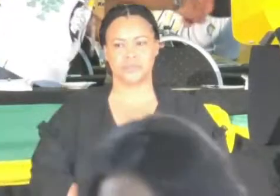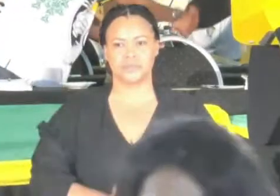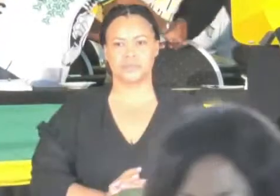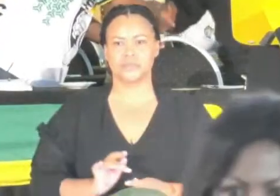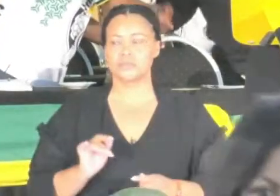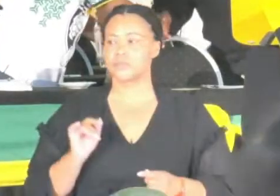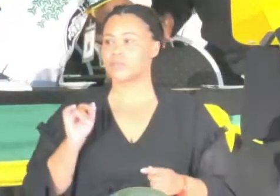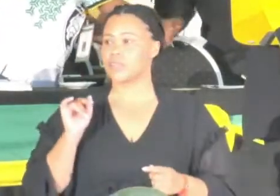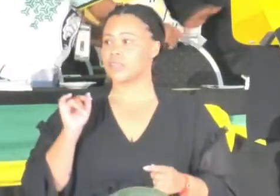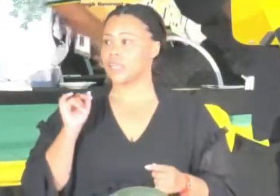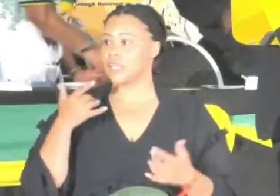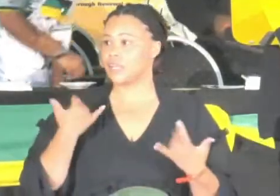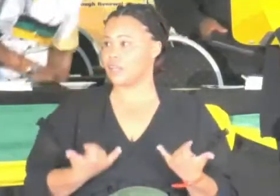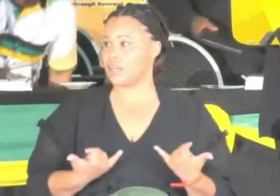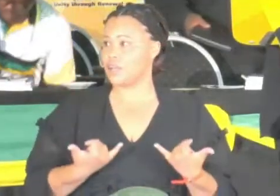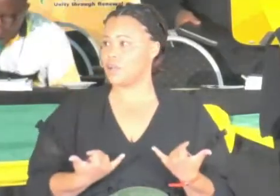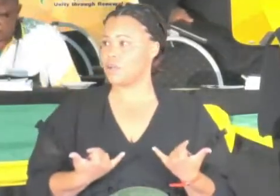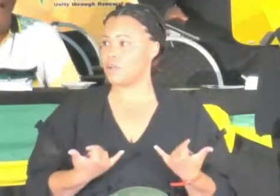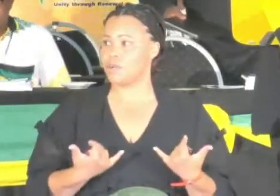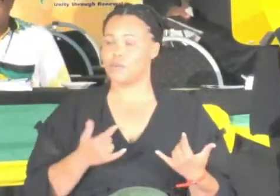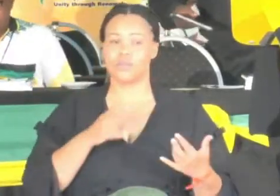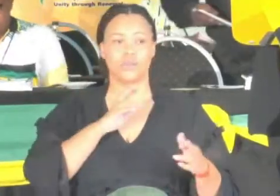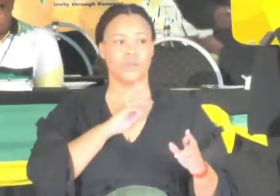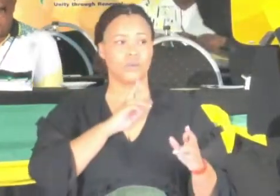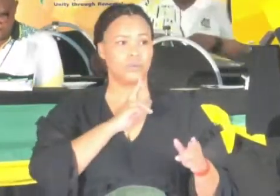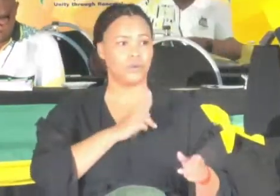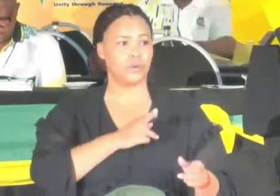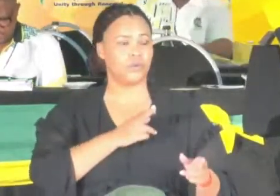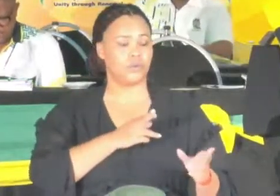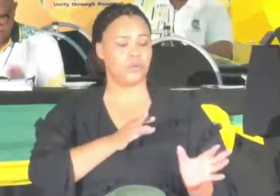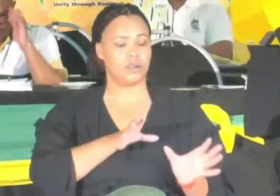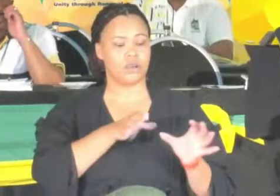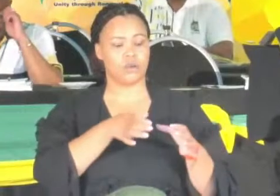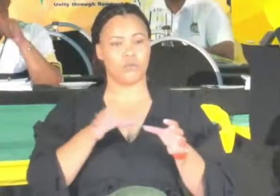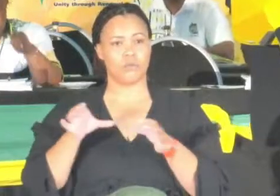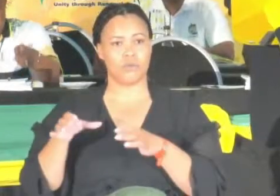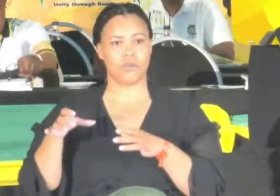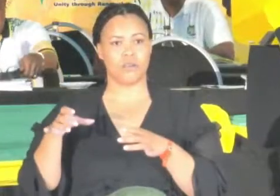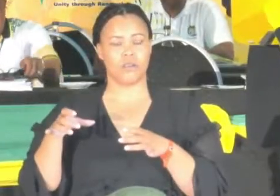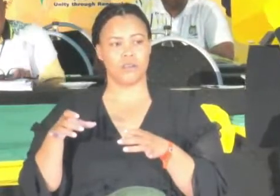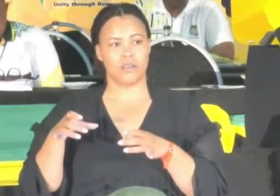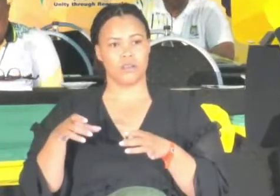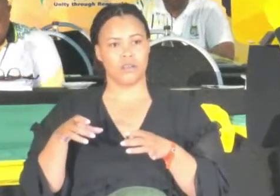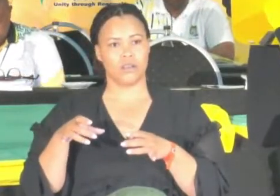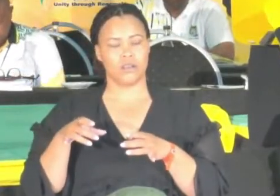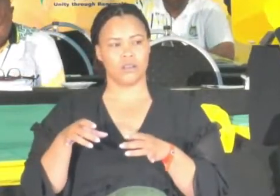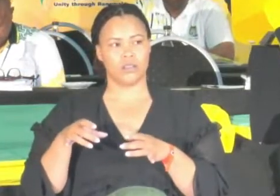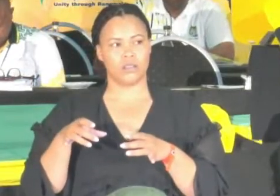this session on the report from commission is chaired by the head of policy.